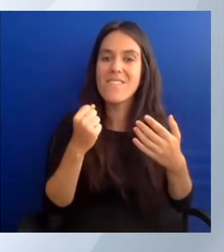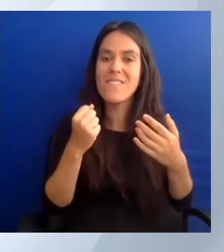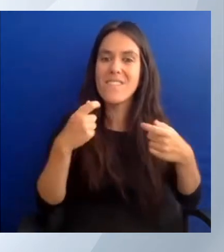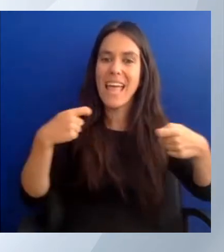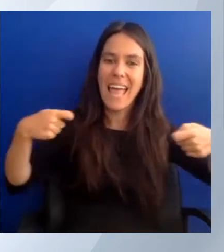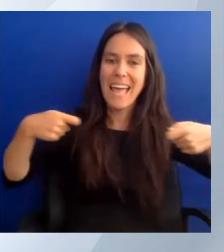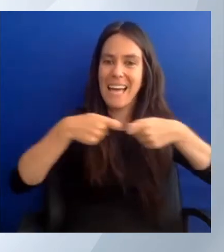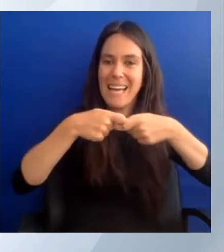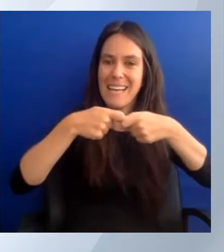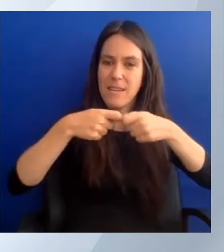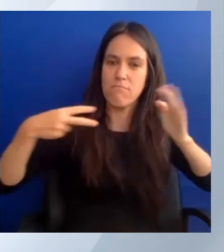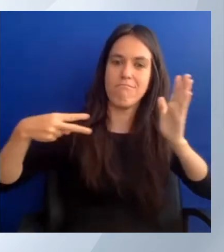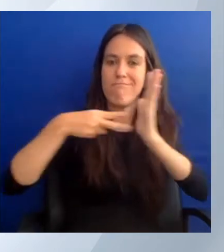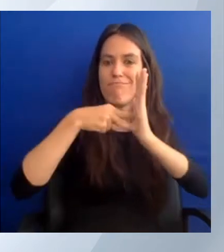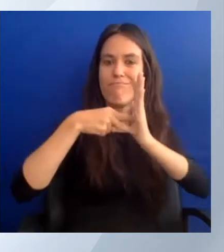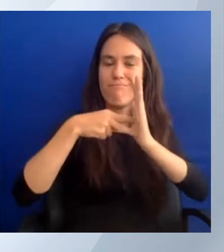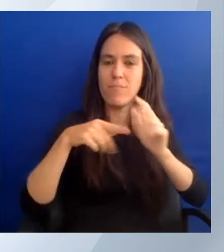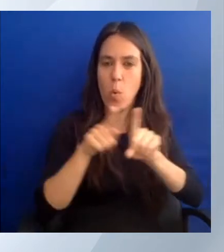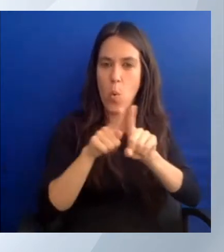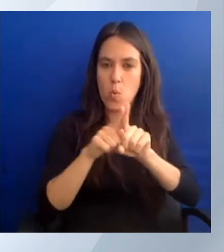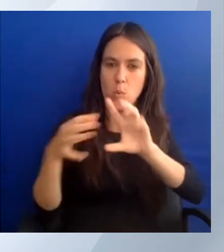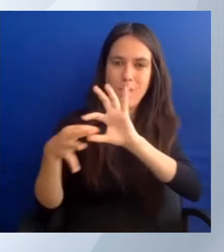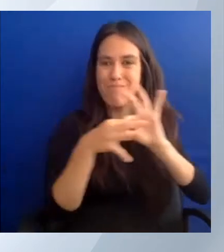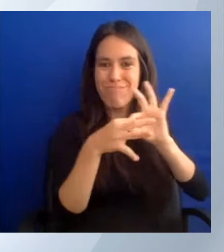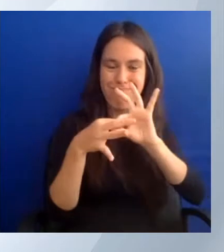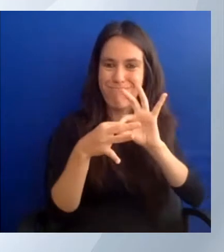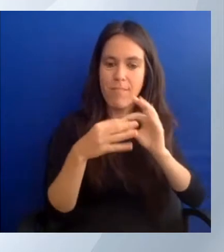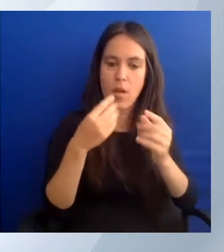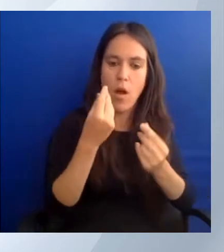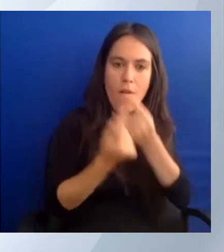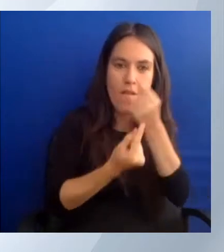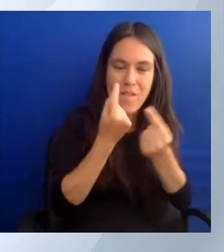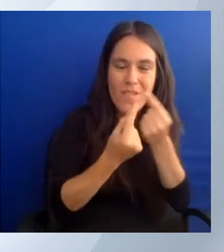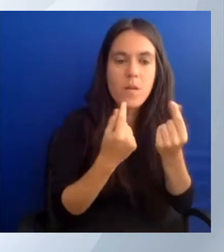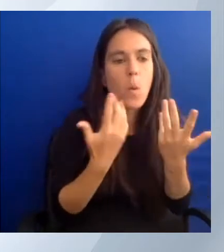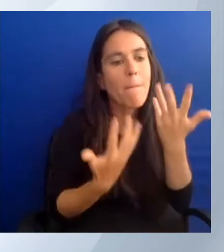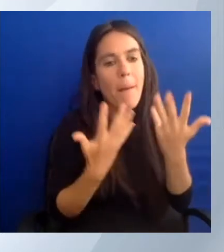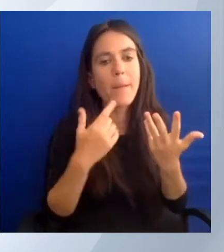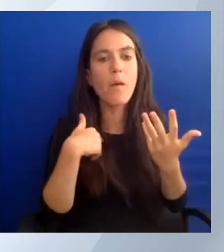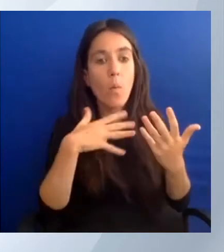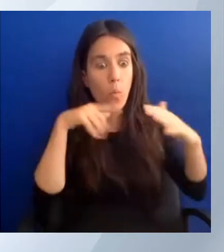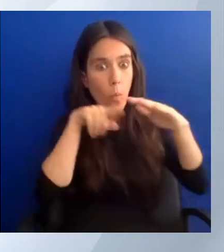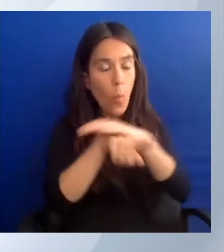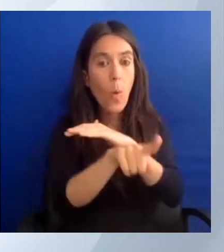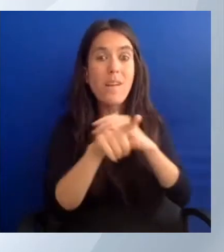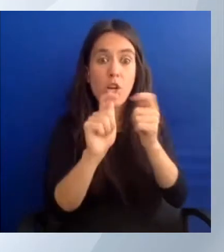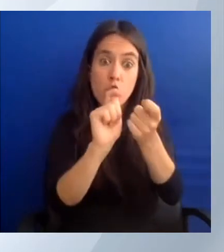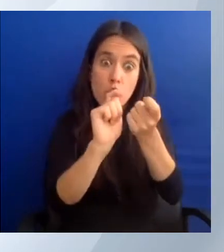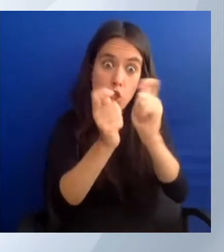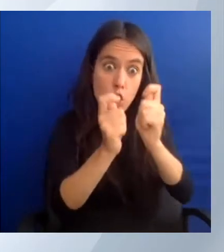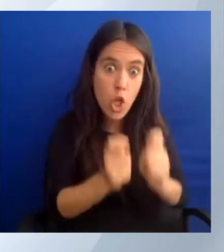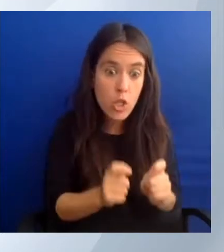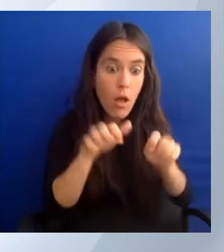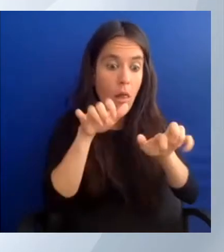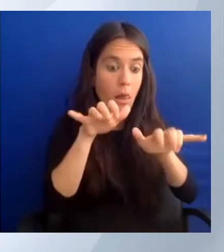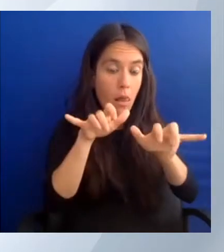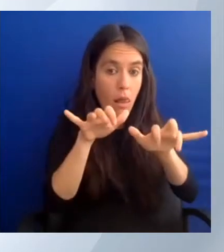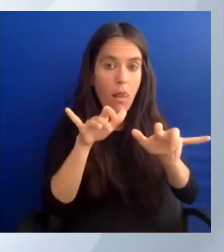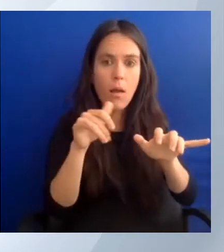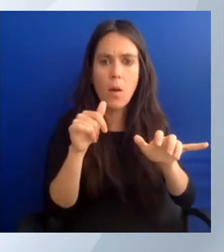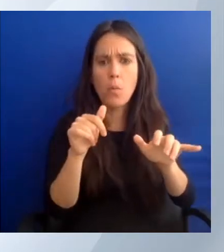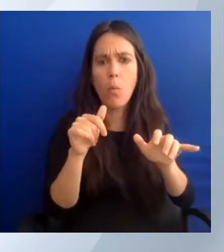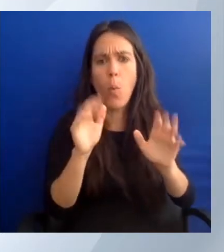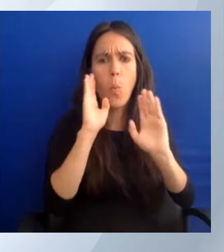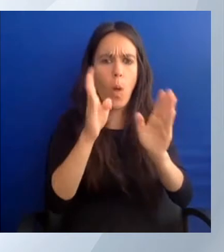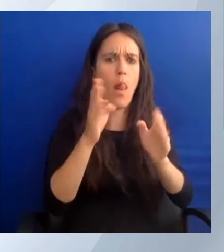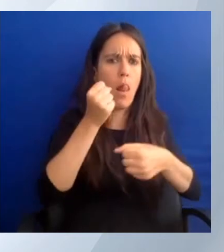component architecture, meaning that you can pretty much go and do changes in Dapr and expect it to work because this is